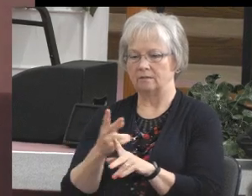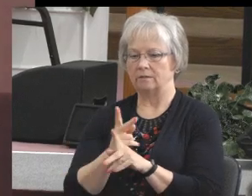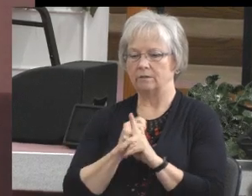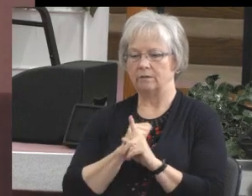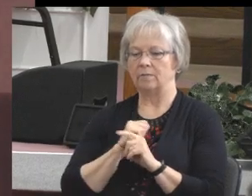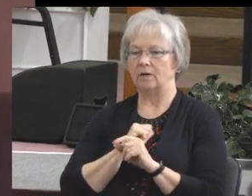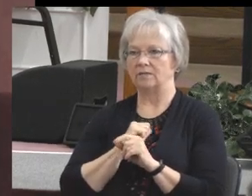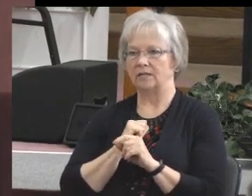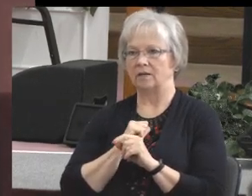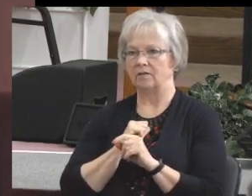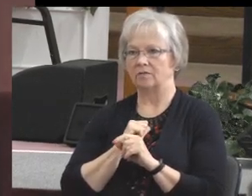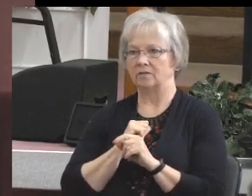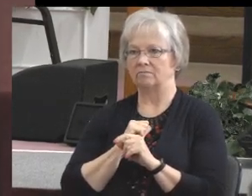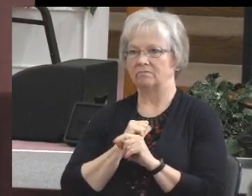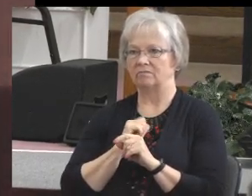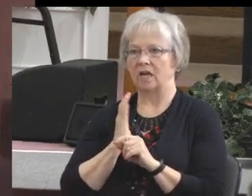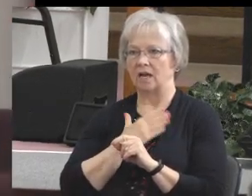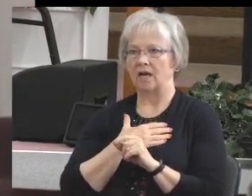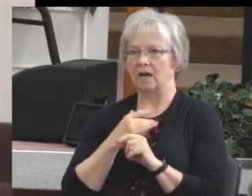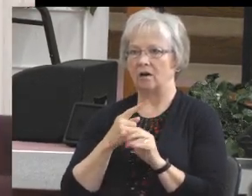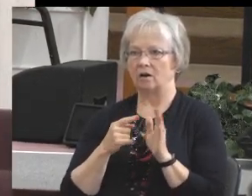To justify the idea that,